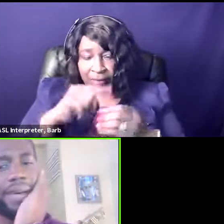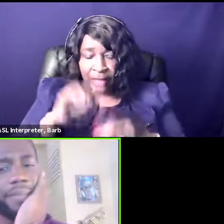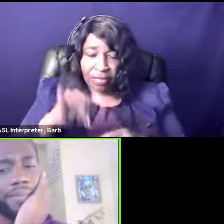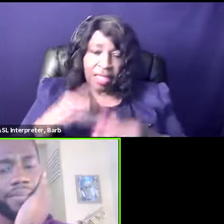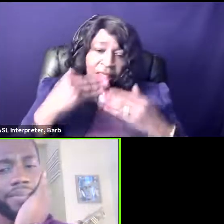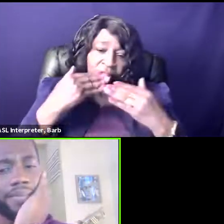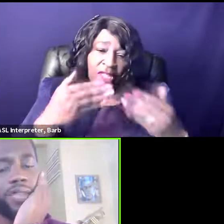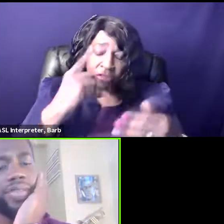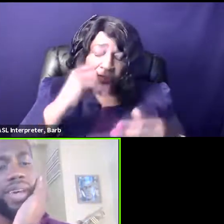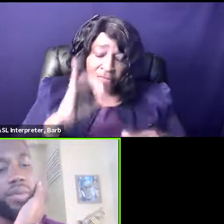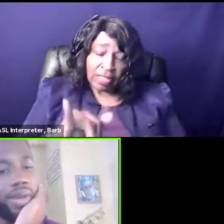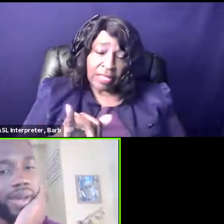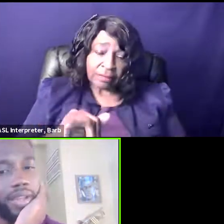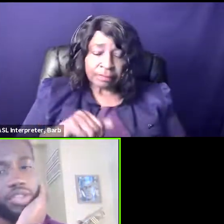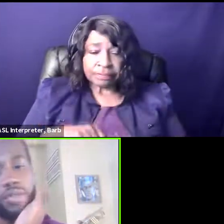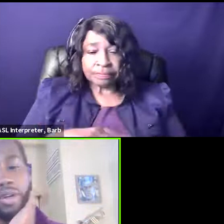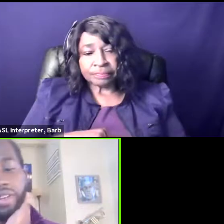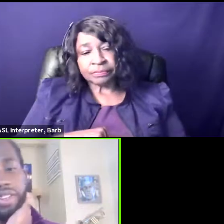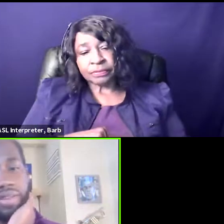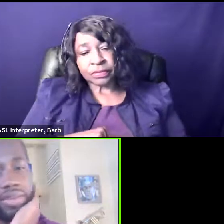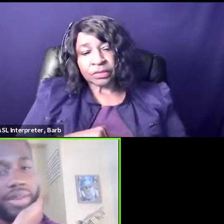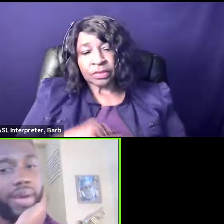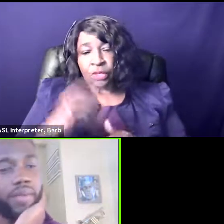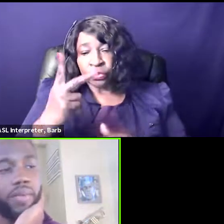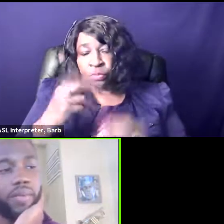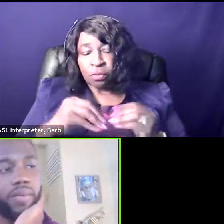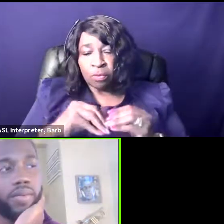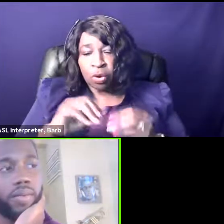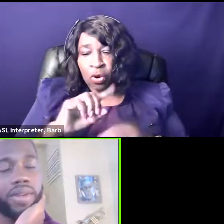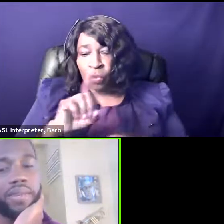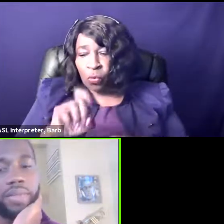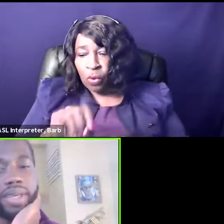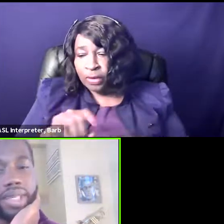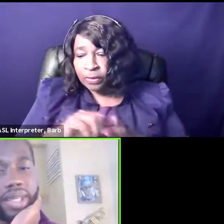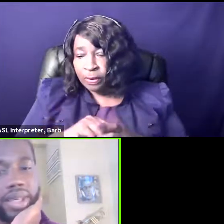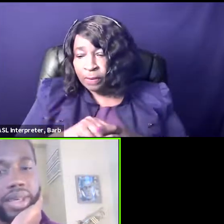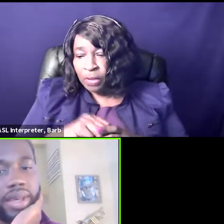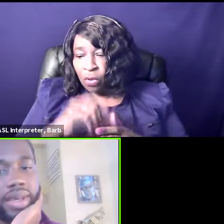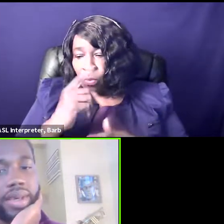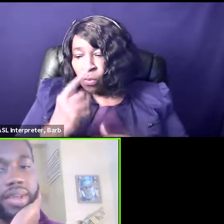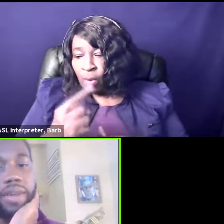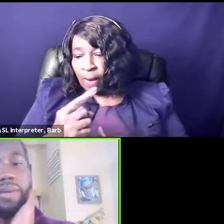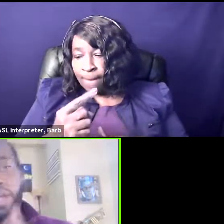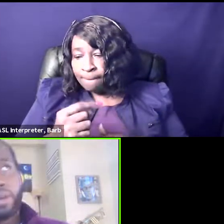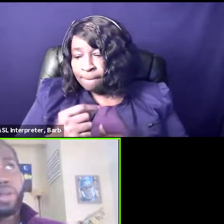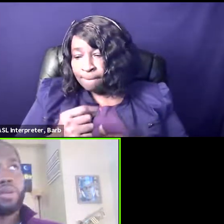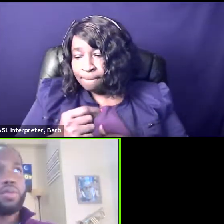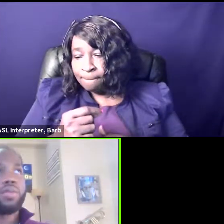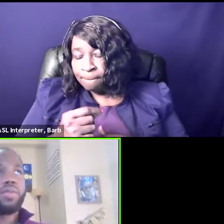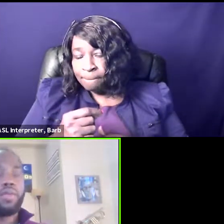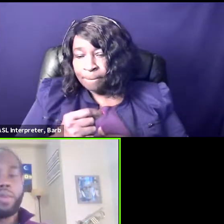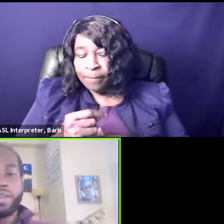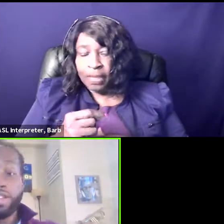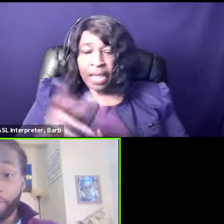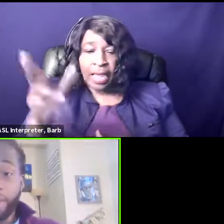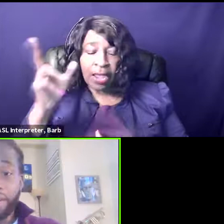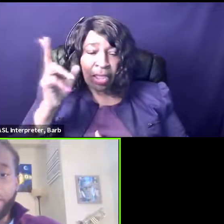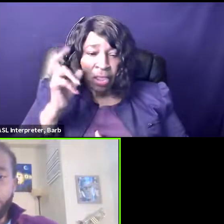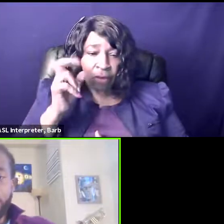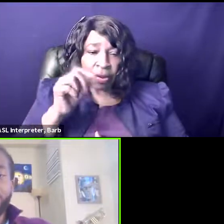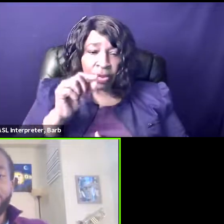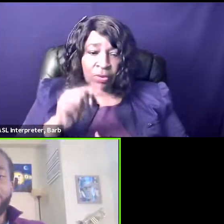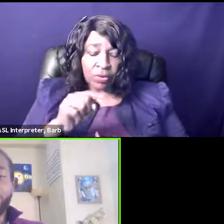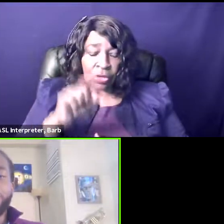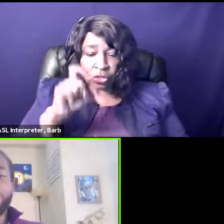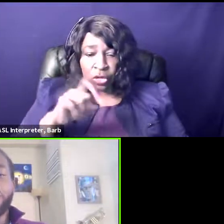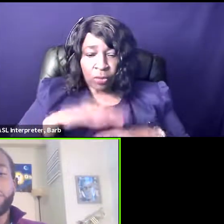that. We've got two more questions. One of them being, hearing you should remind us